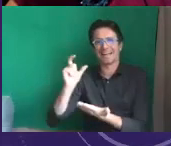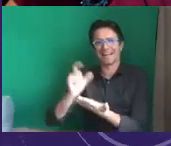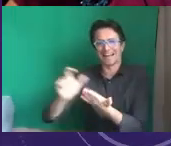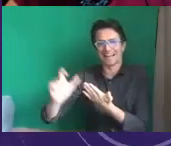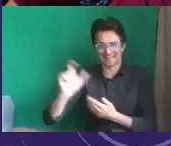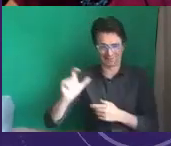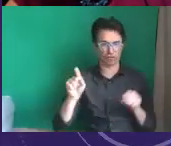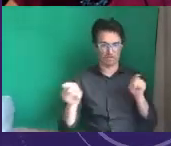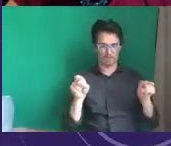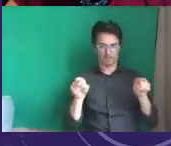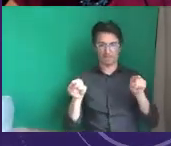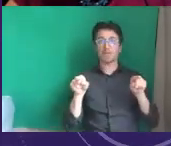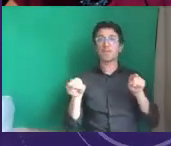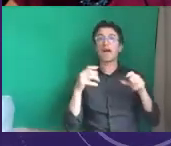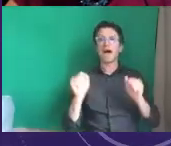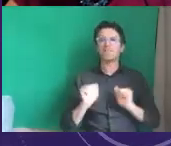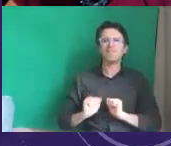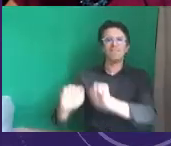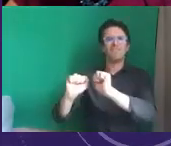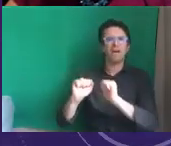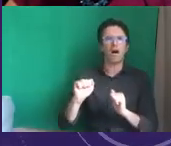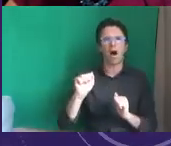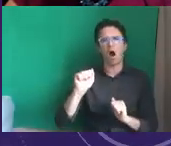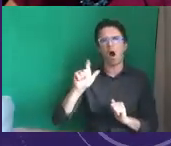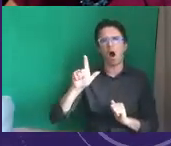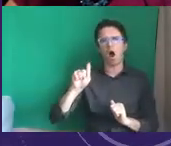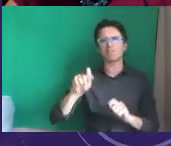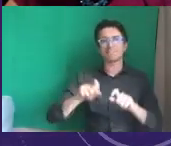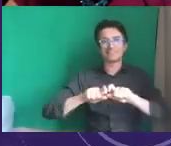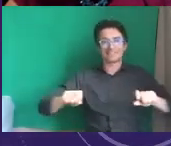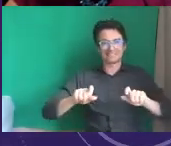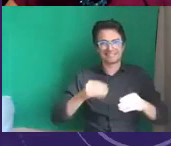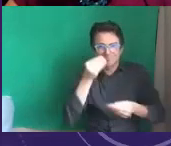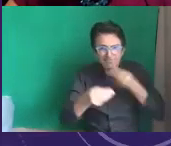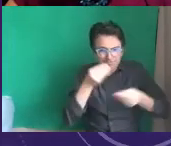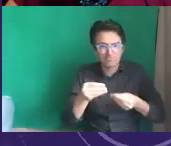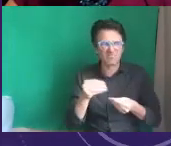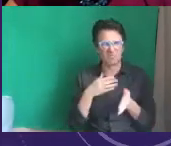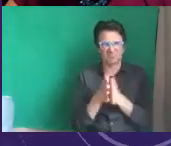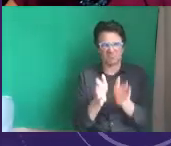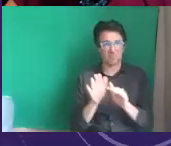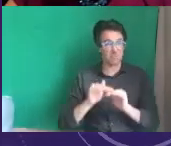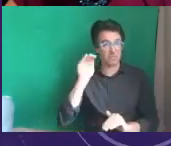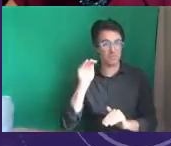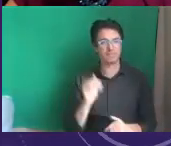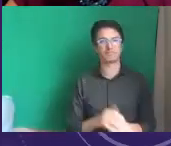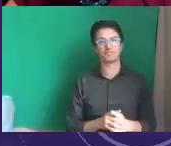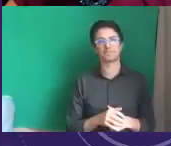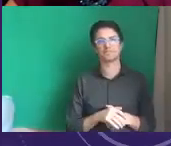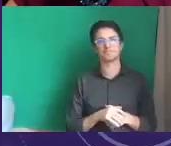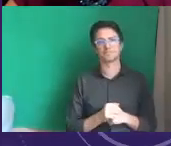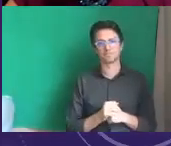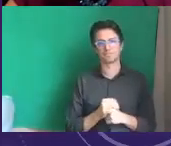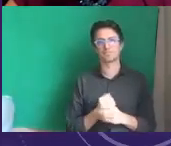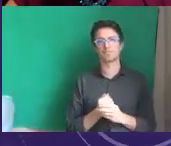Twitter, Facebook and Instagram have automatic generated alt text. Unlike Twitter, you do not have